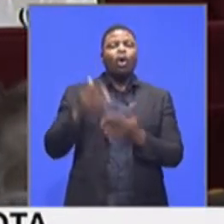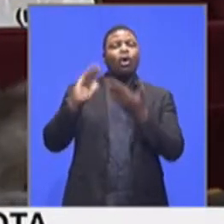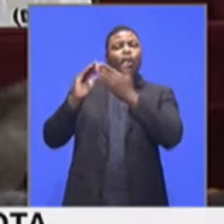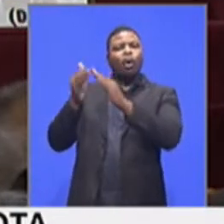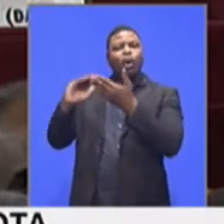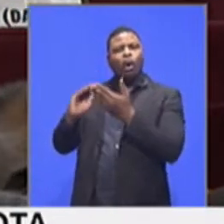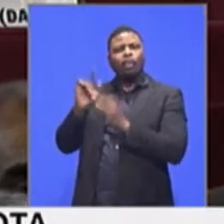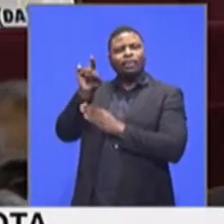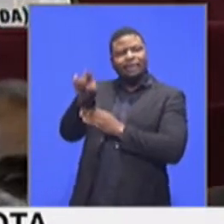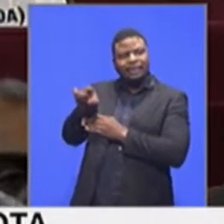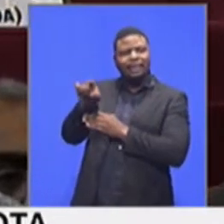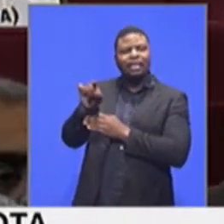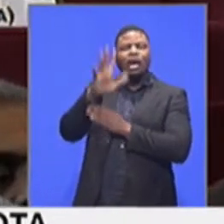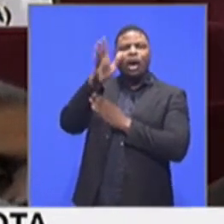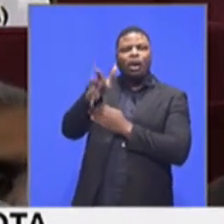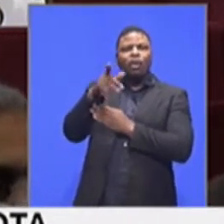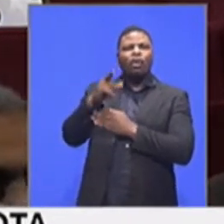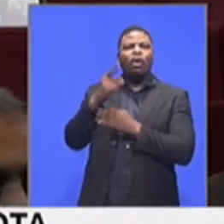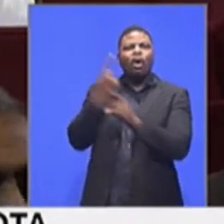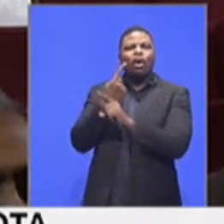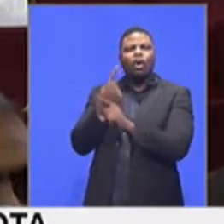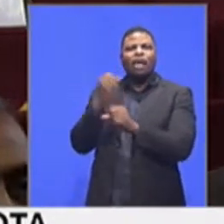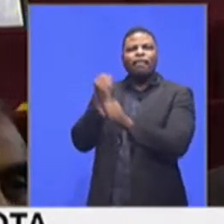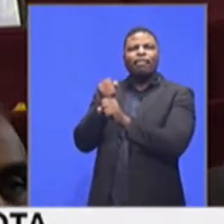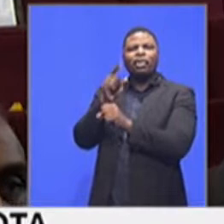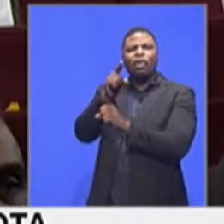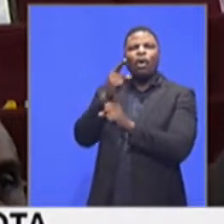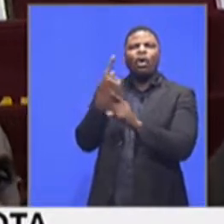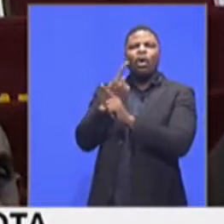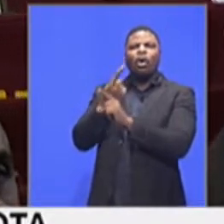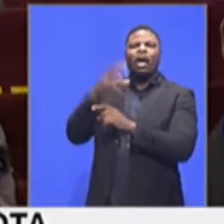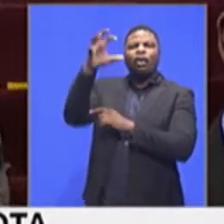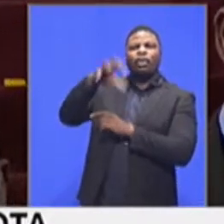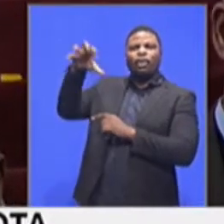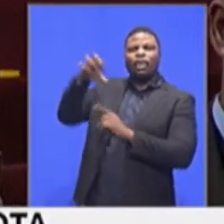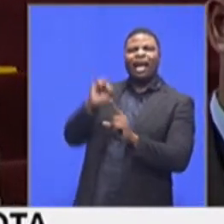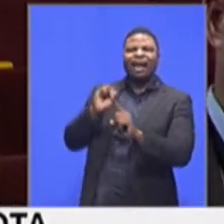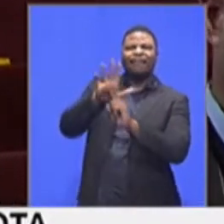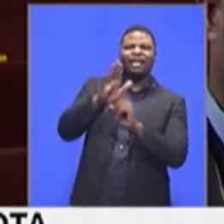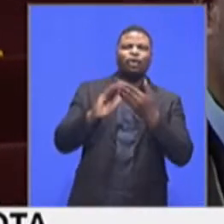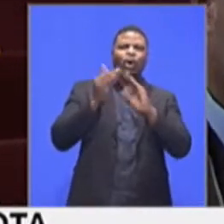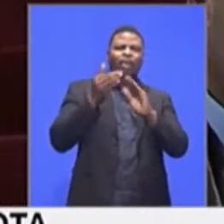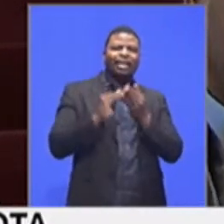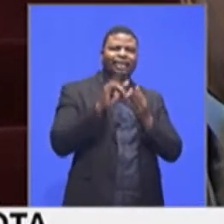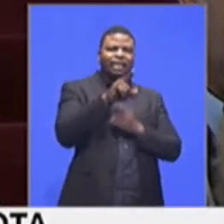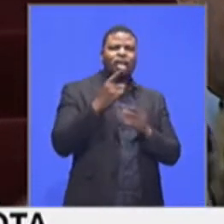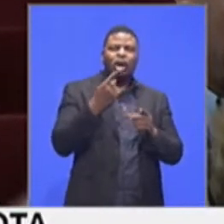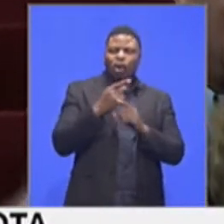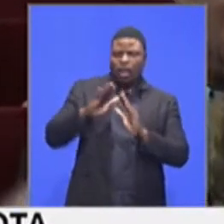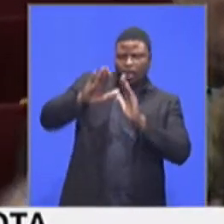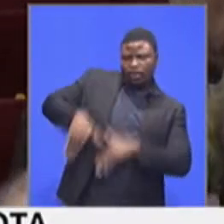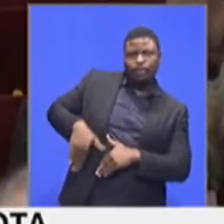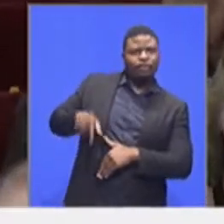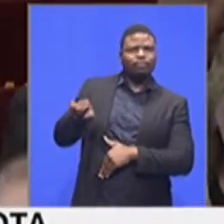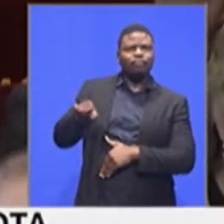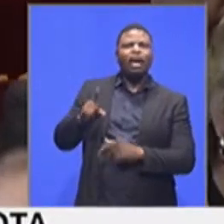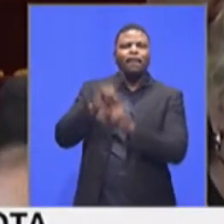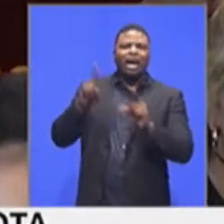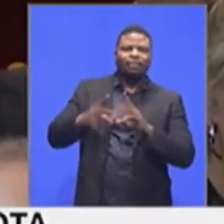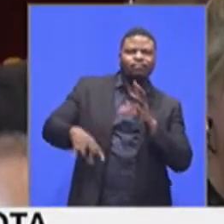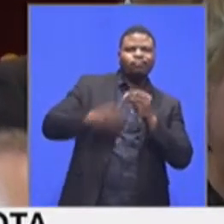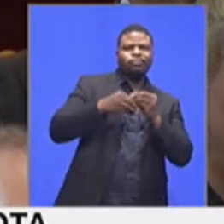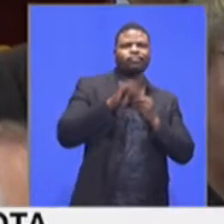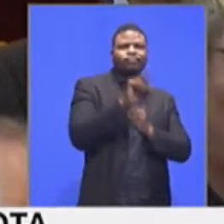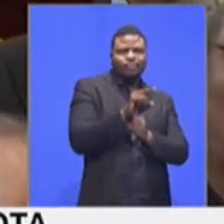tied to high-emitting energy industries are not left behind and are provided with the new skills and new economic